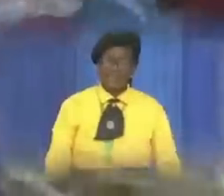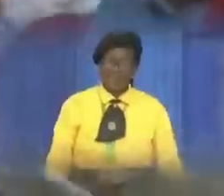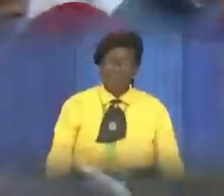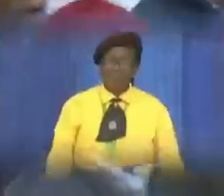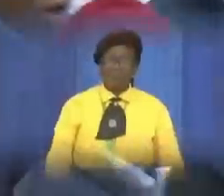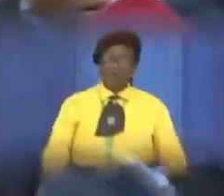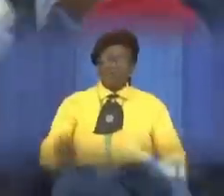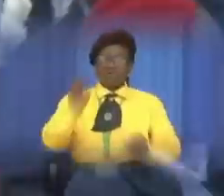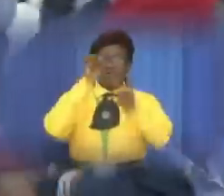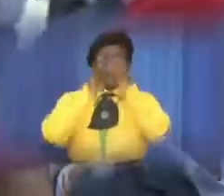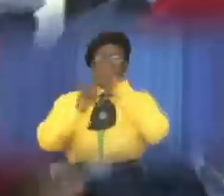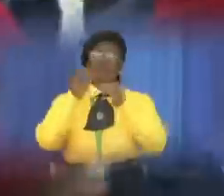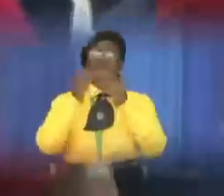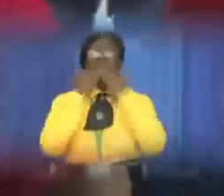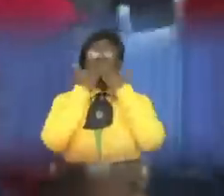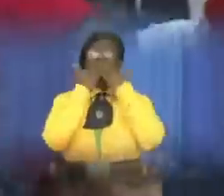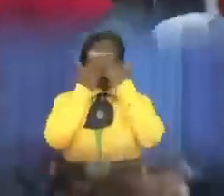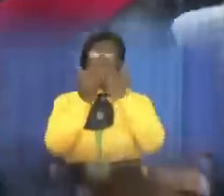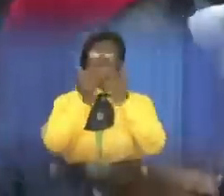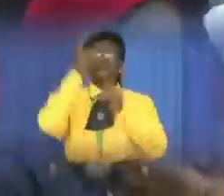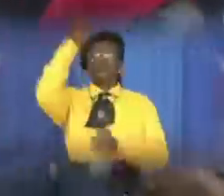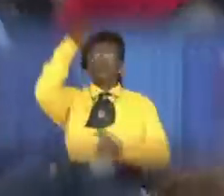Oh, thank you, Father.